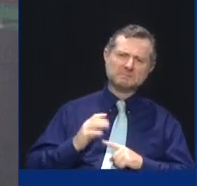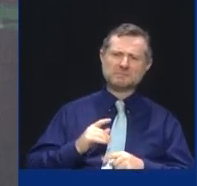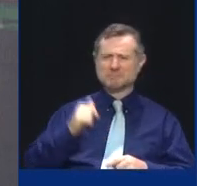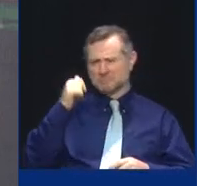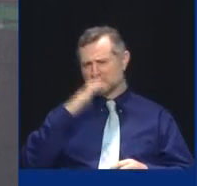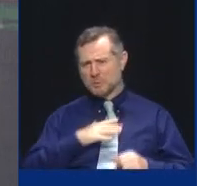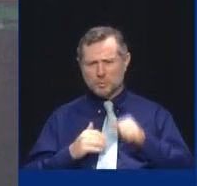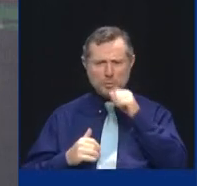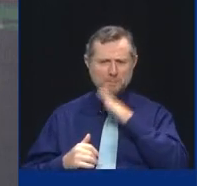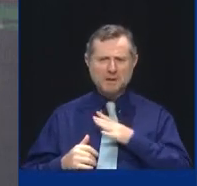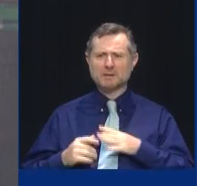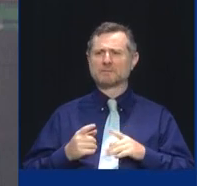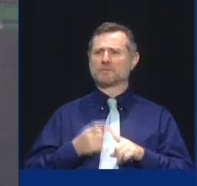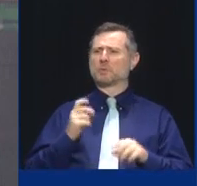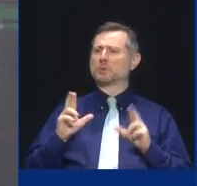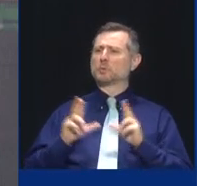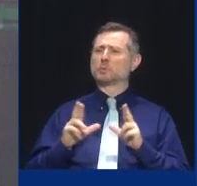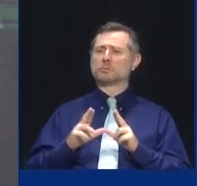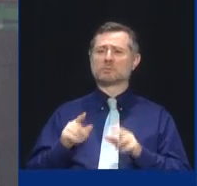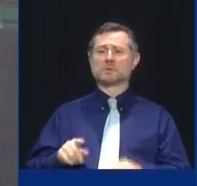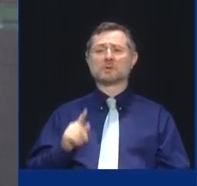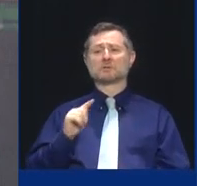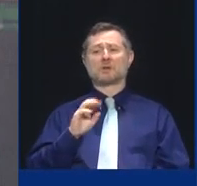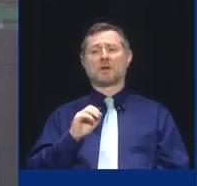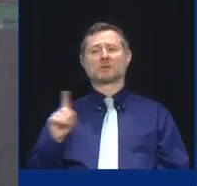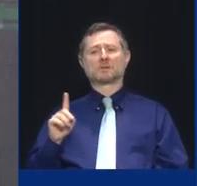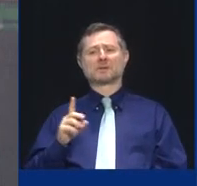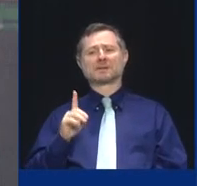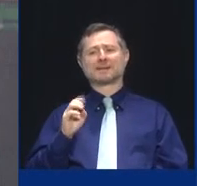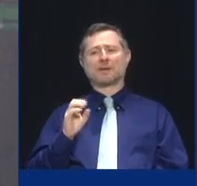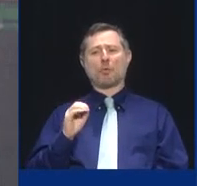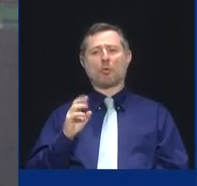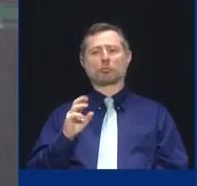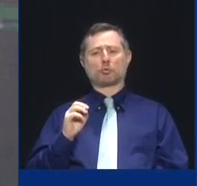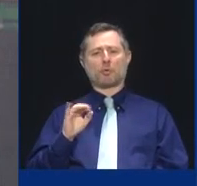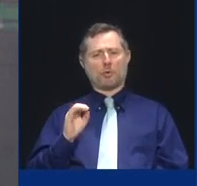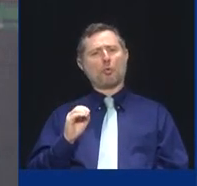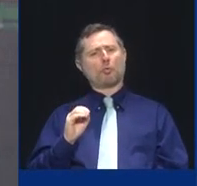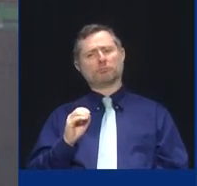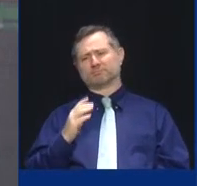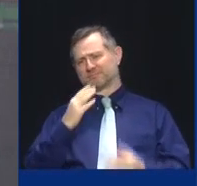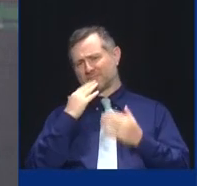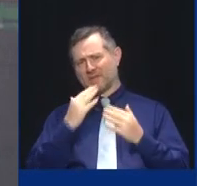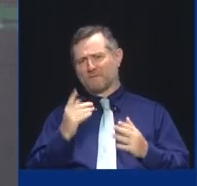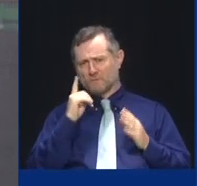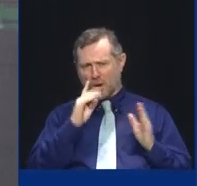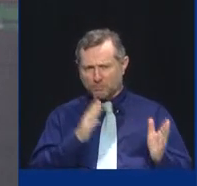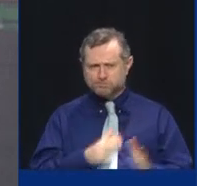of labor. Todd DiOrio, thank you very much for organizing it and making it happen.